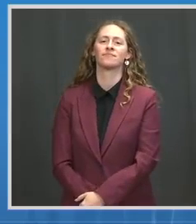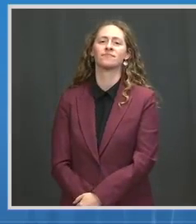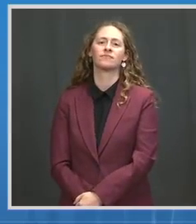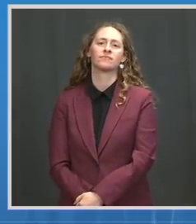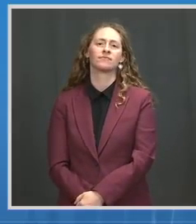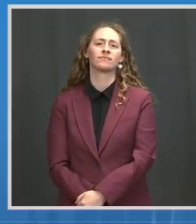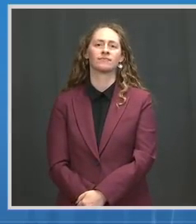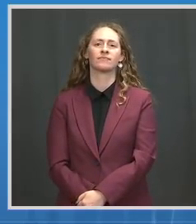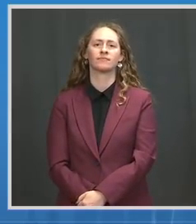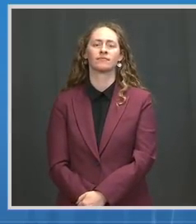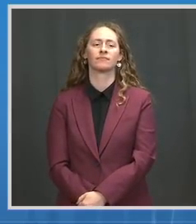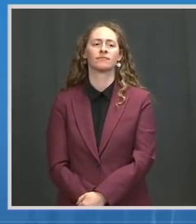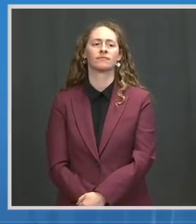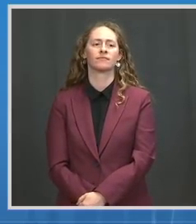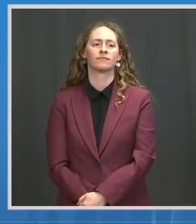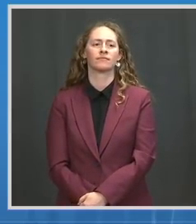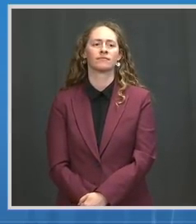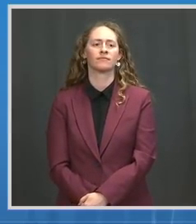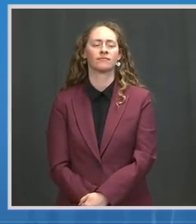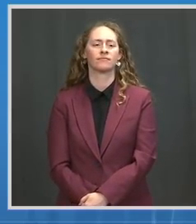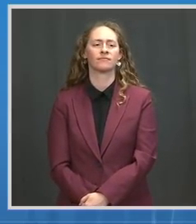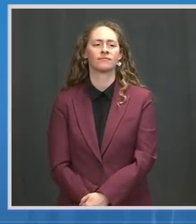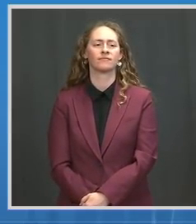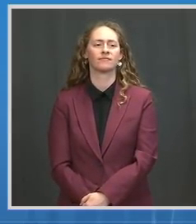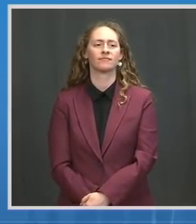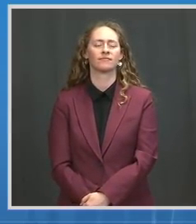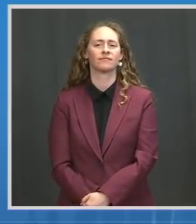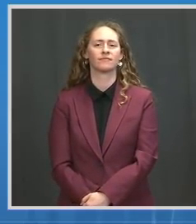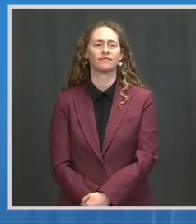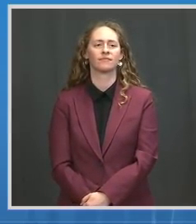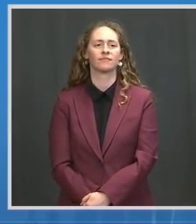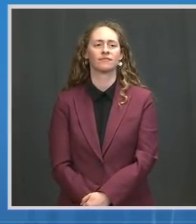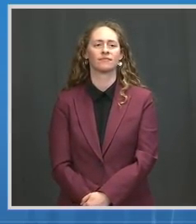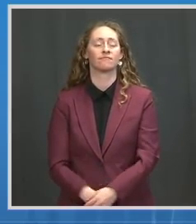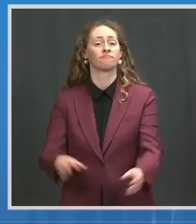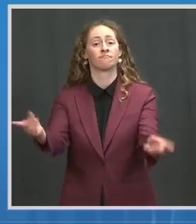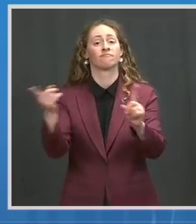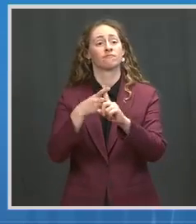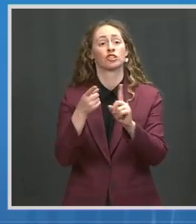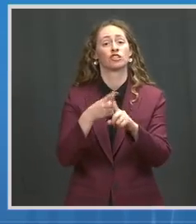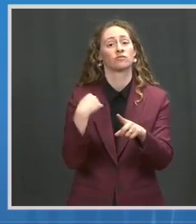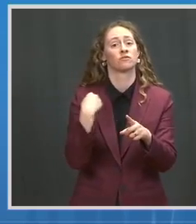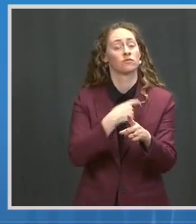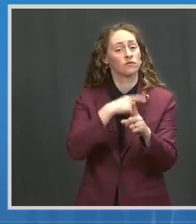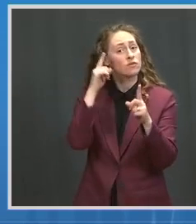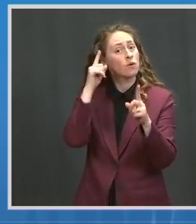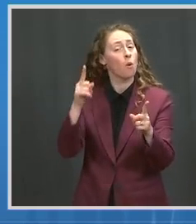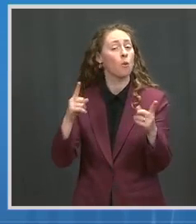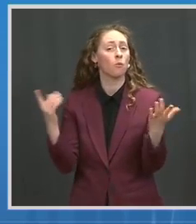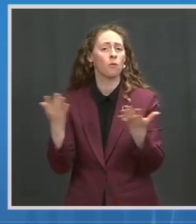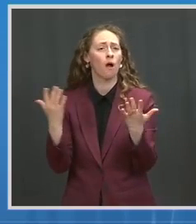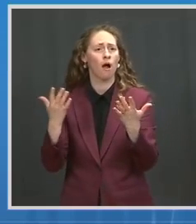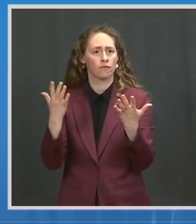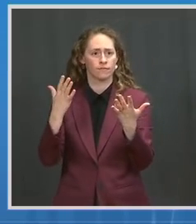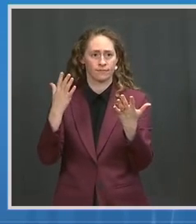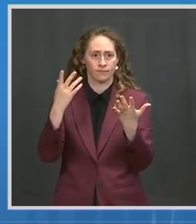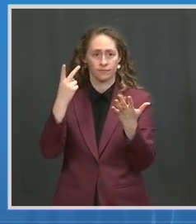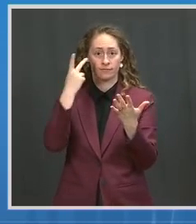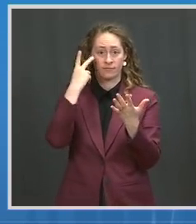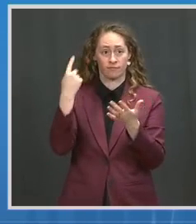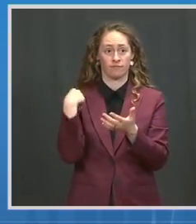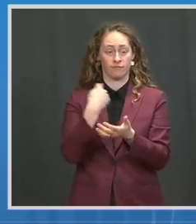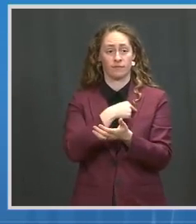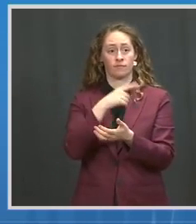So look, our first goal and our first opportunity is that every dose that's been ordered by a governor